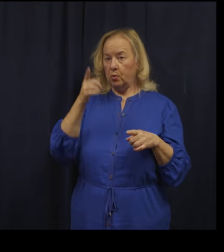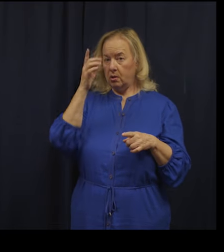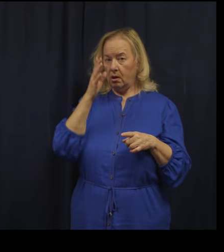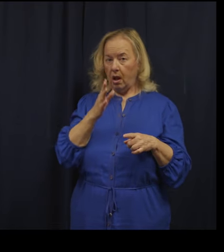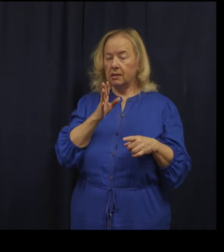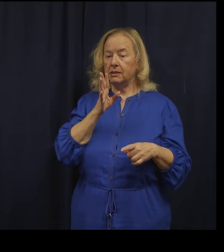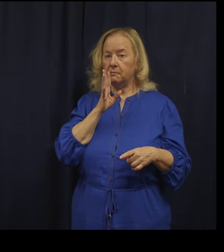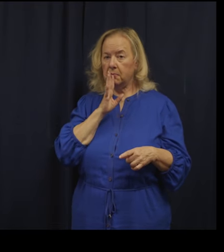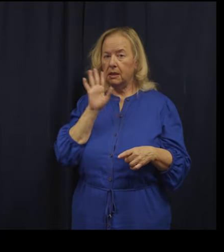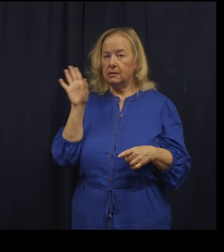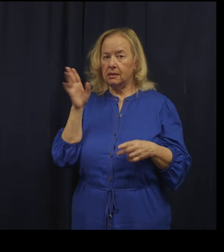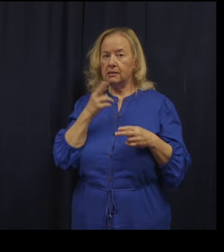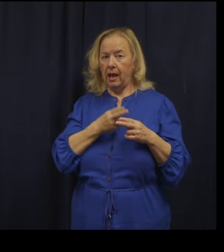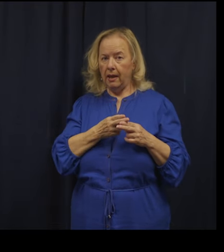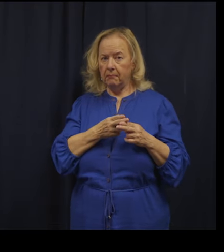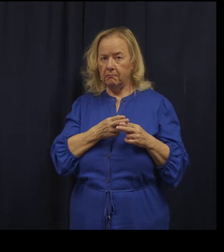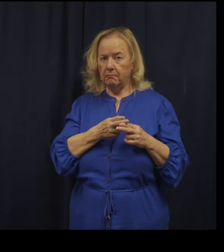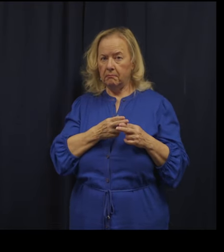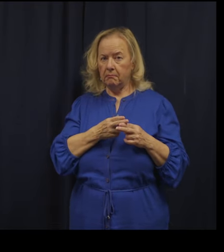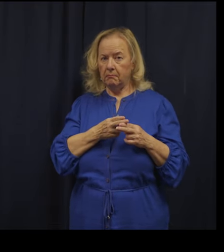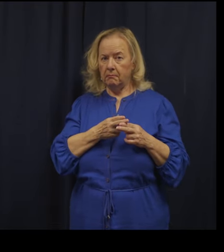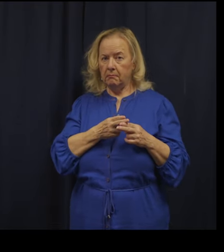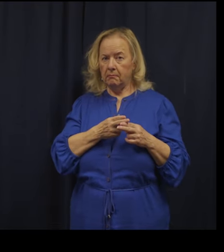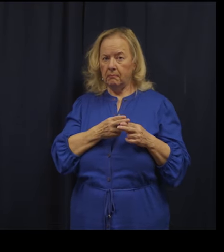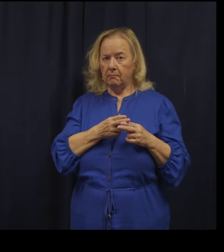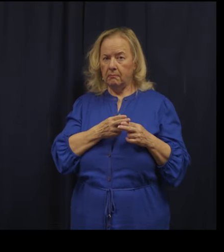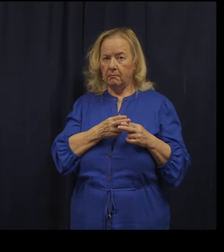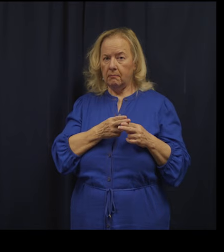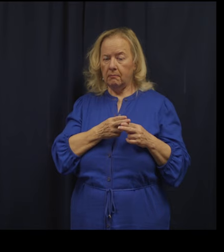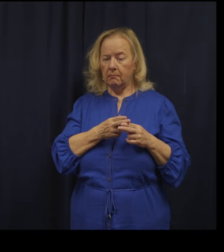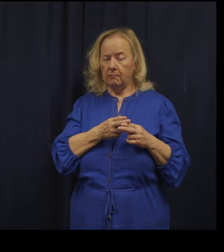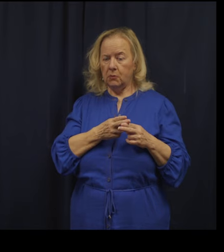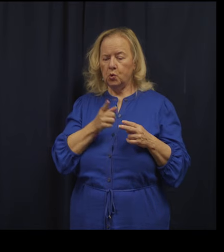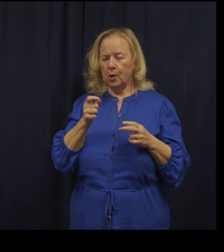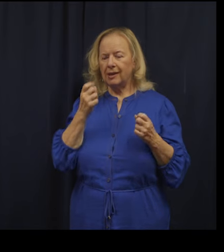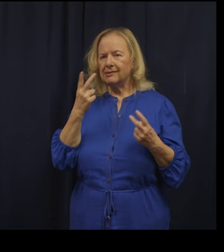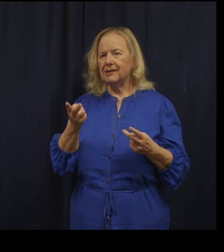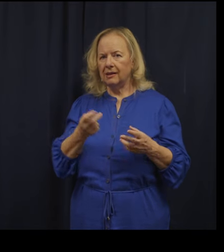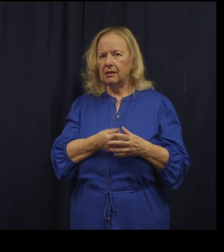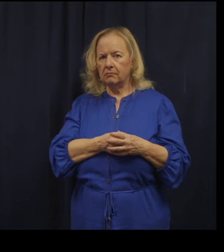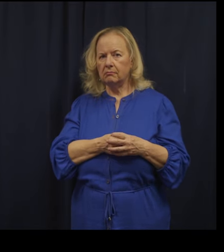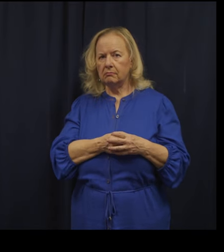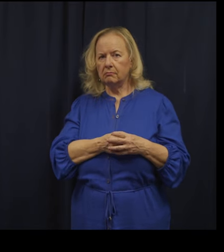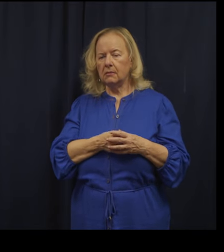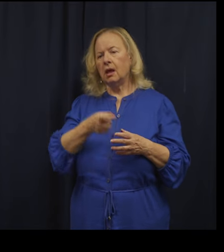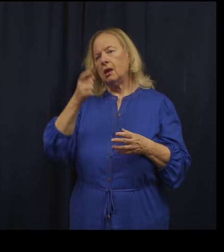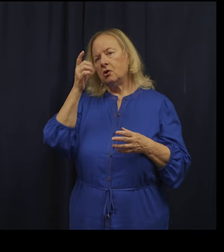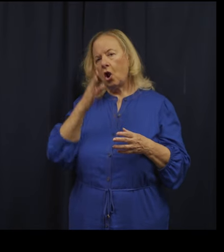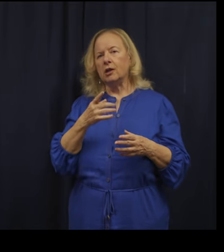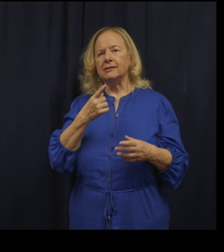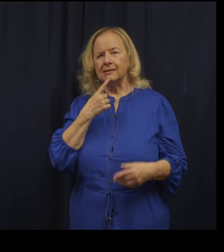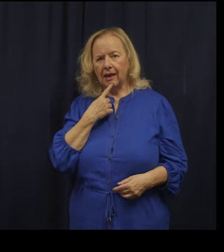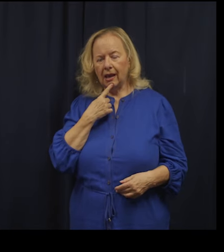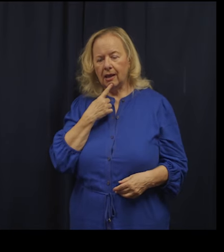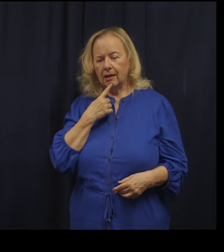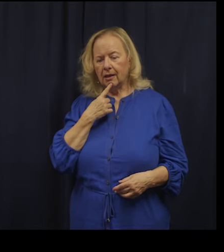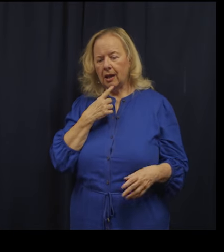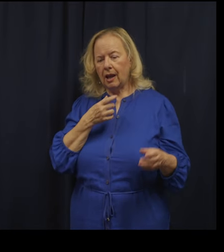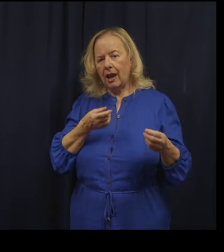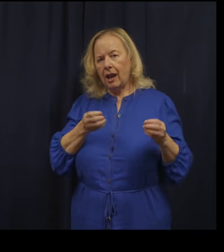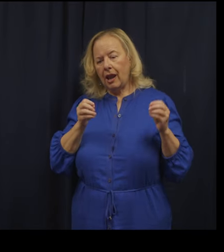God speaks his name? Things become visible. God said, let there